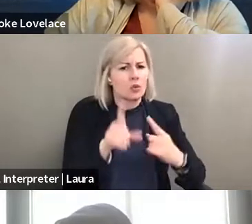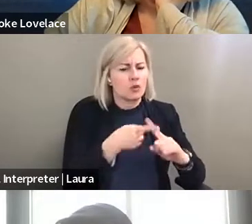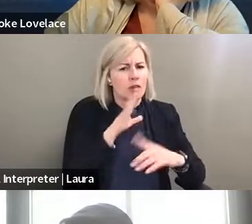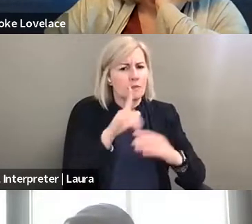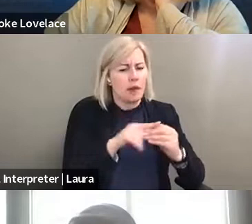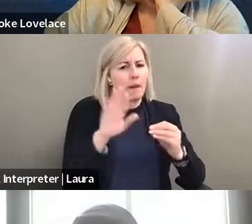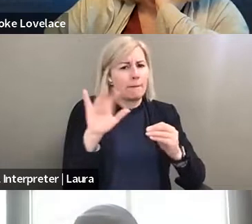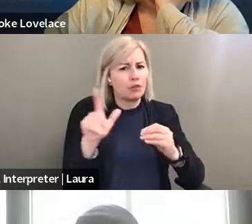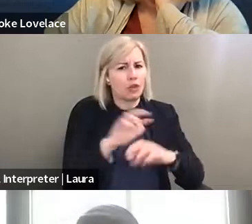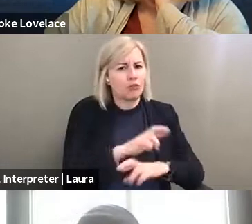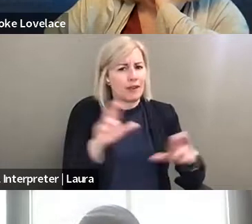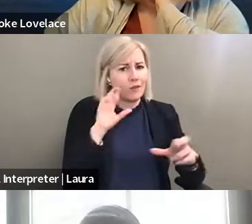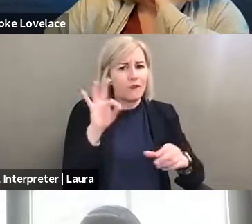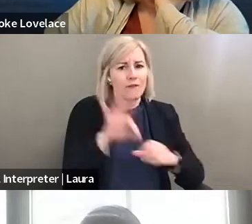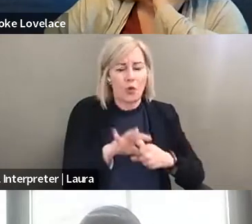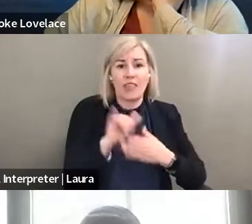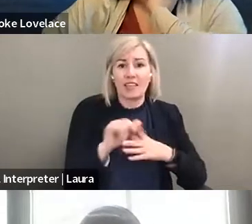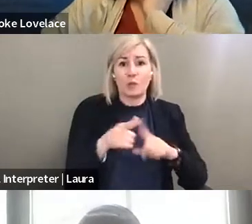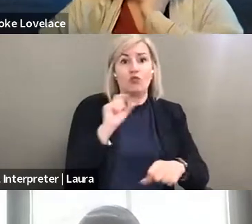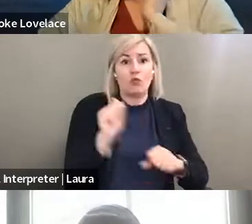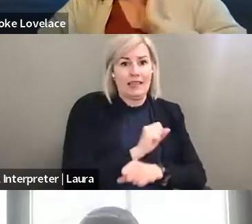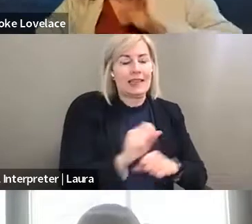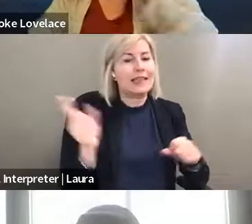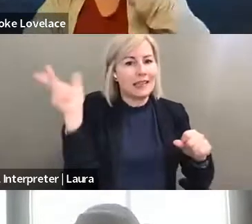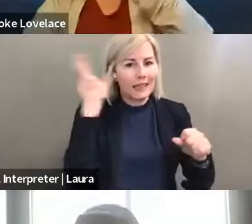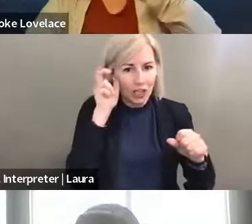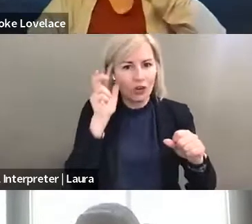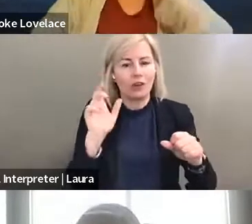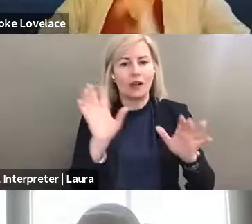vote. That's when you really hear it very clearly. So.